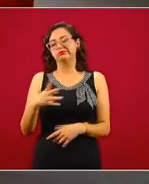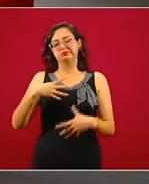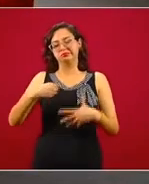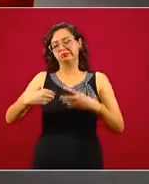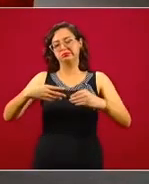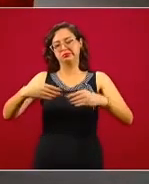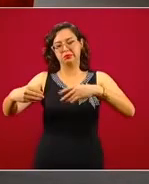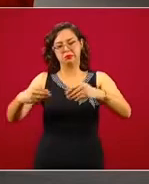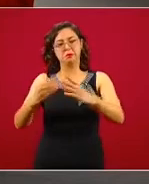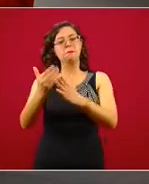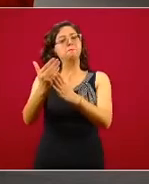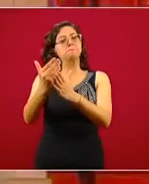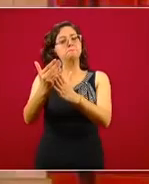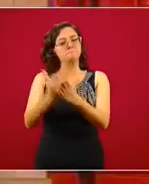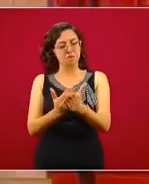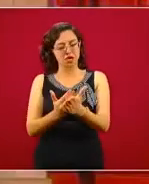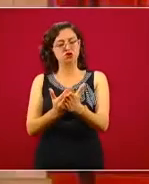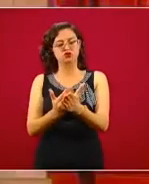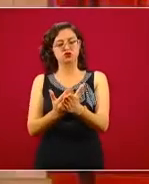increase.